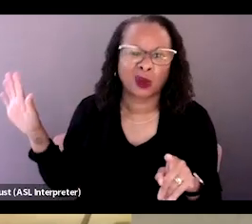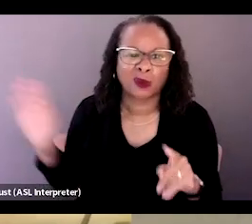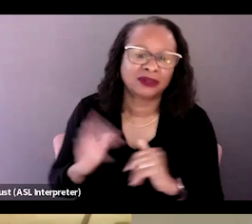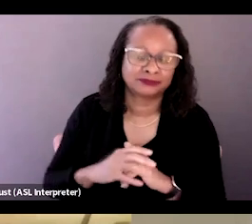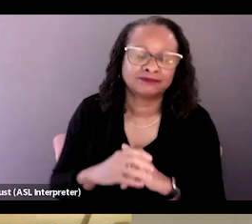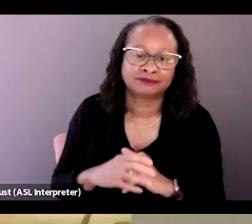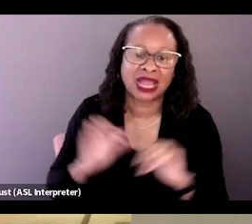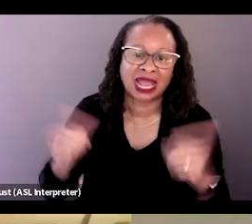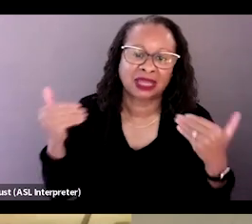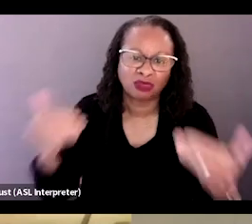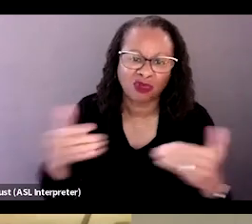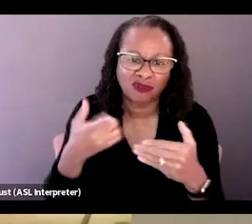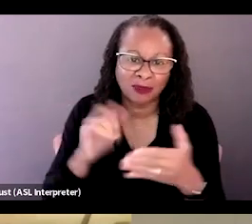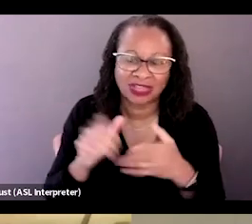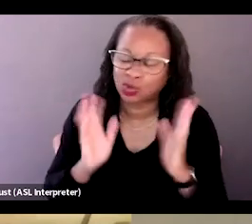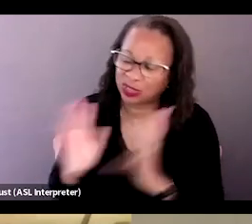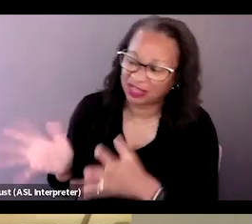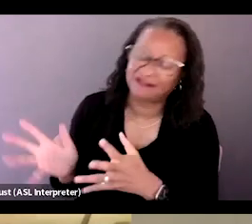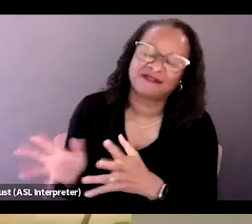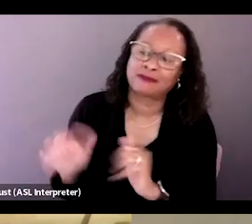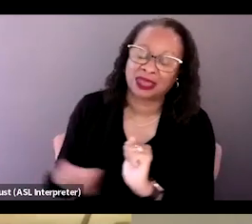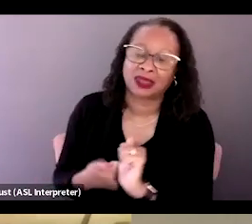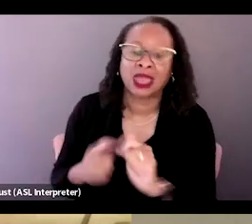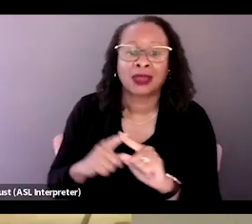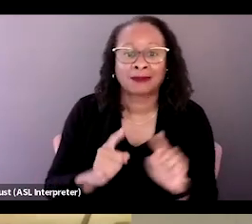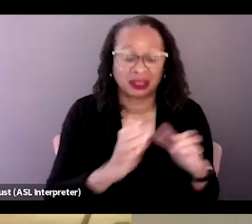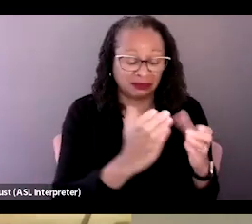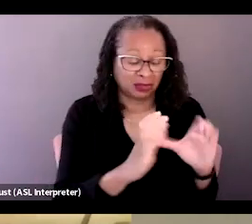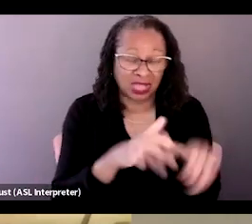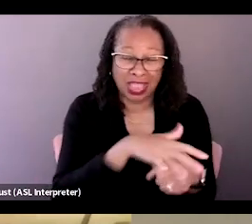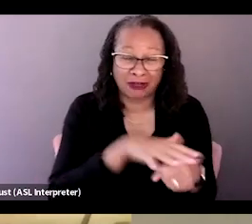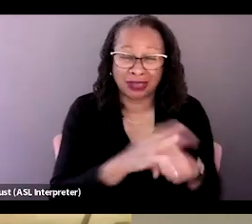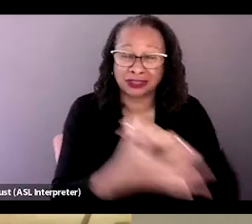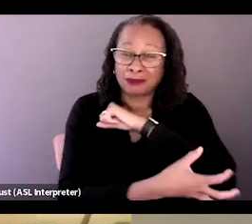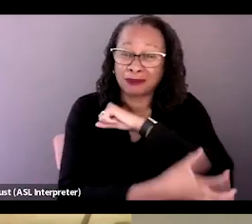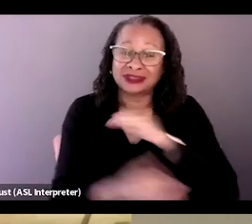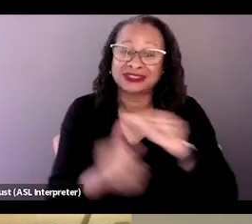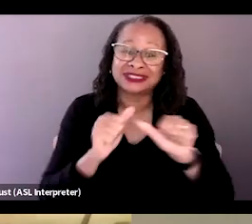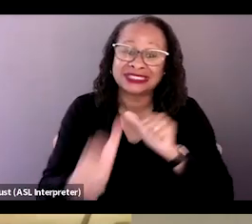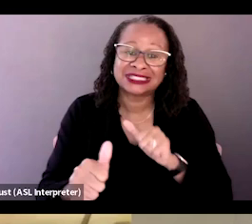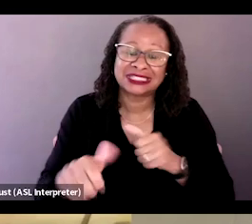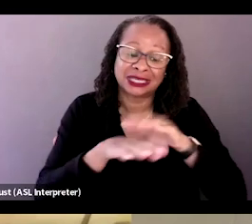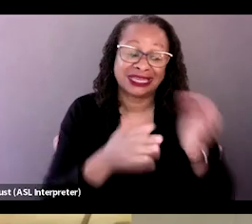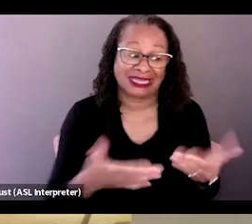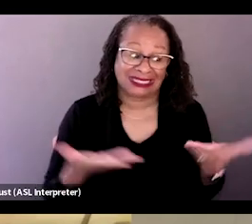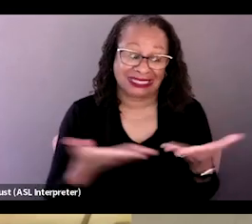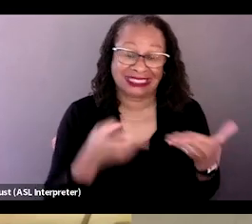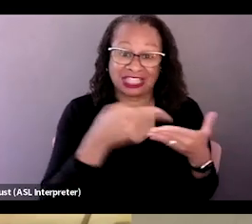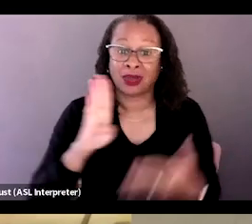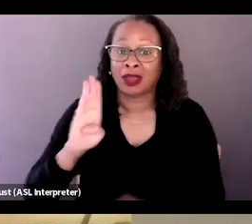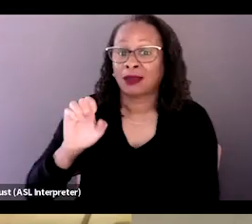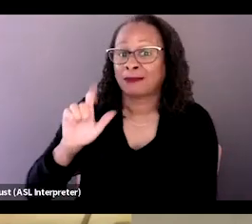I can move forward. But in those pockets of poverty that still exist in Belfast, to